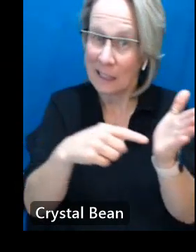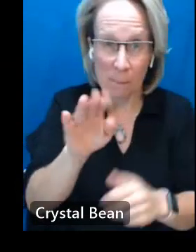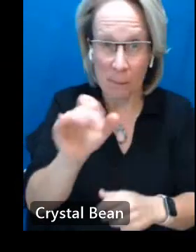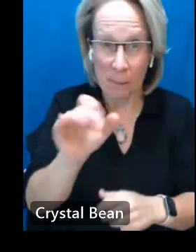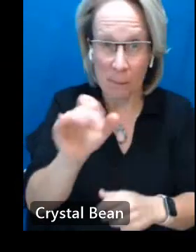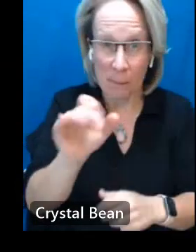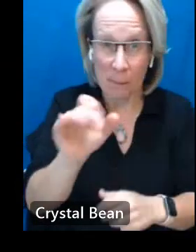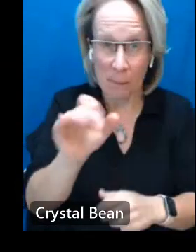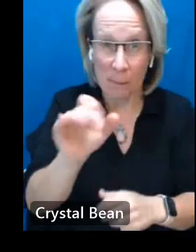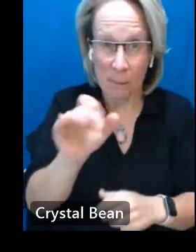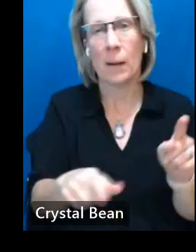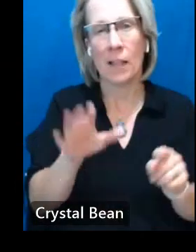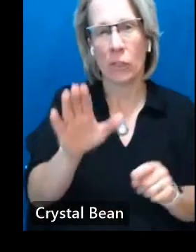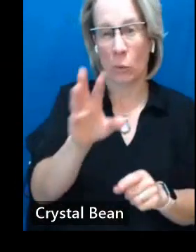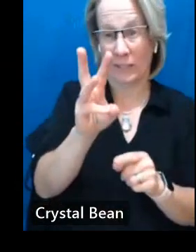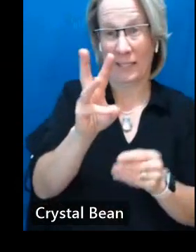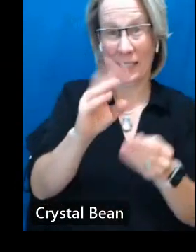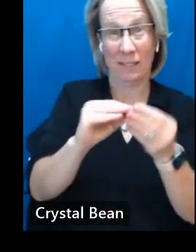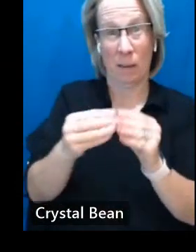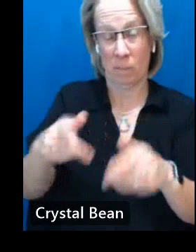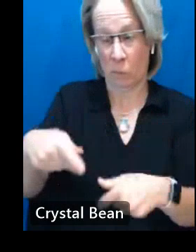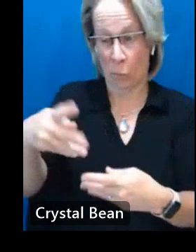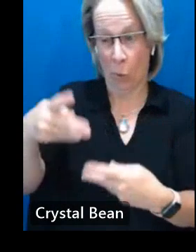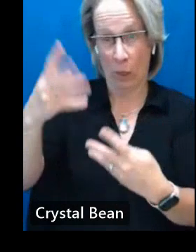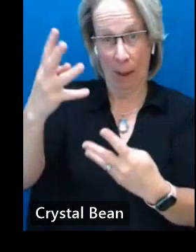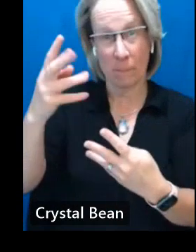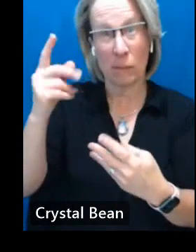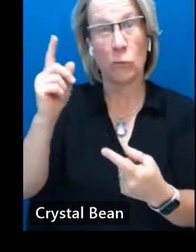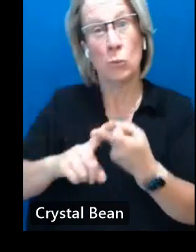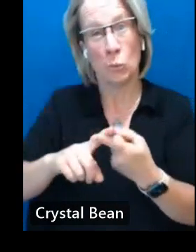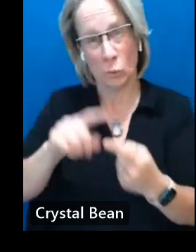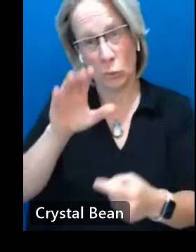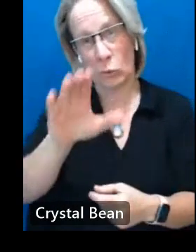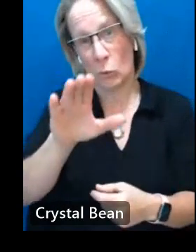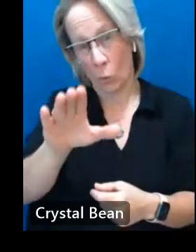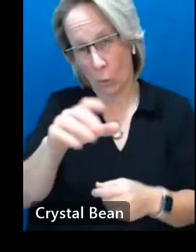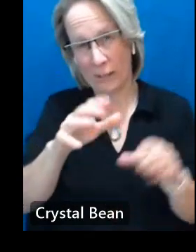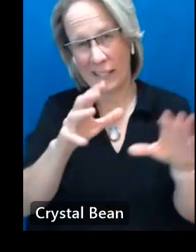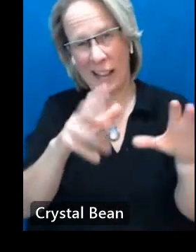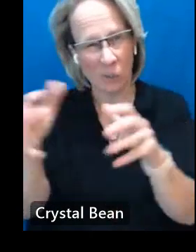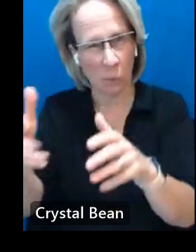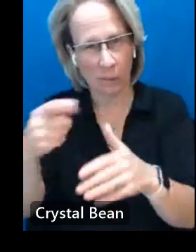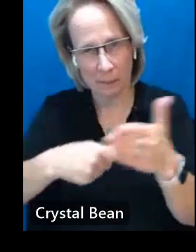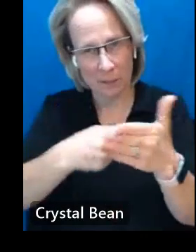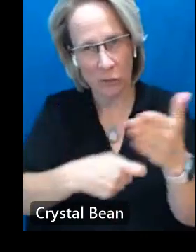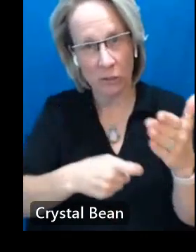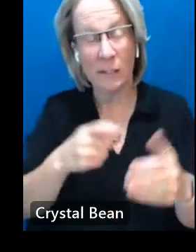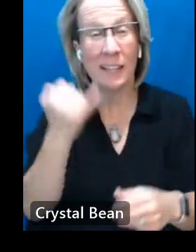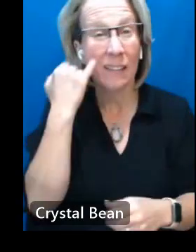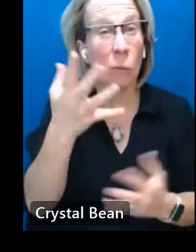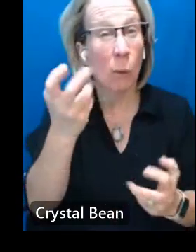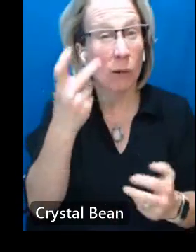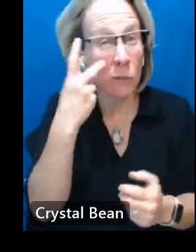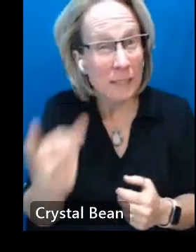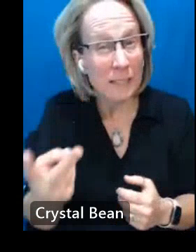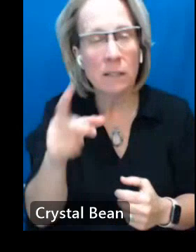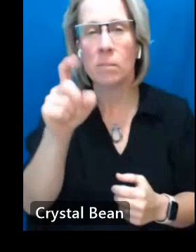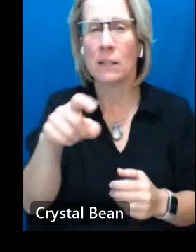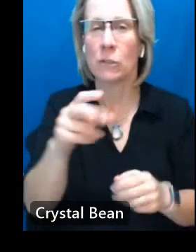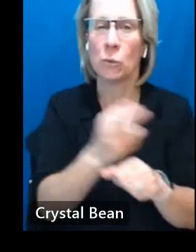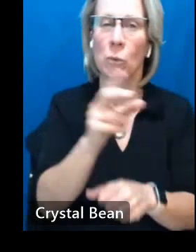roll up to your category total expenditures. Okay, but if you want to see all of them, that's at the detail level. You'll never use